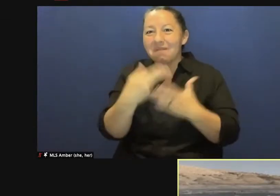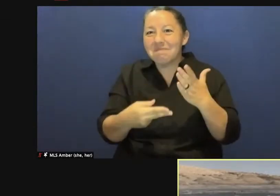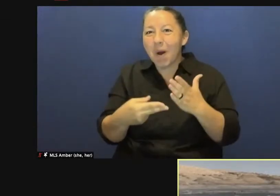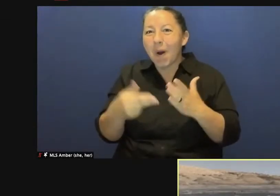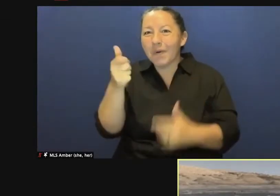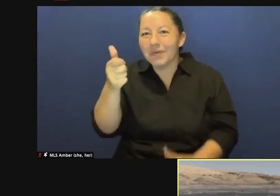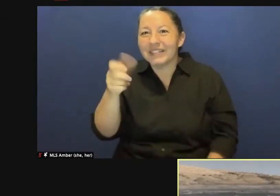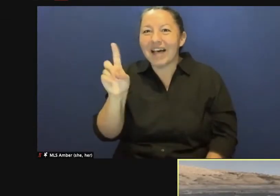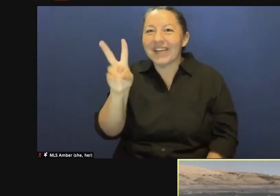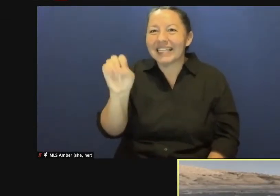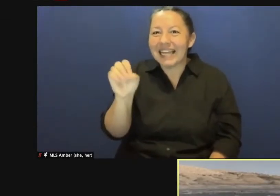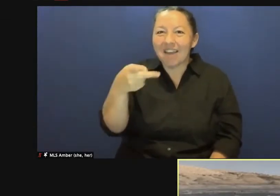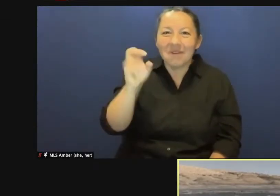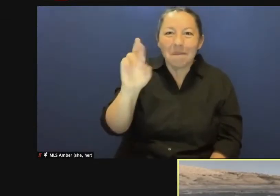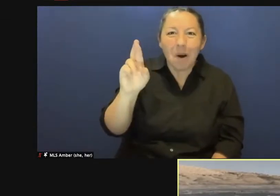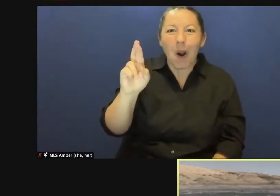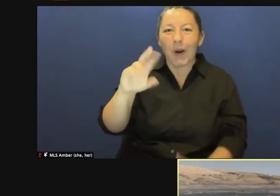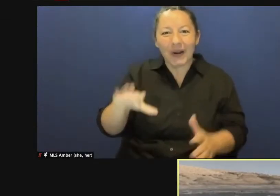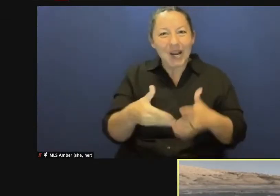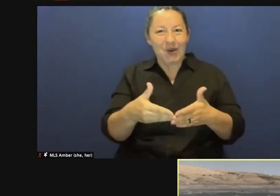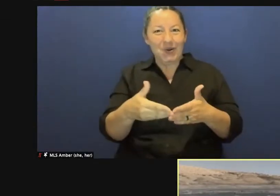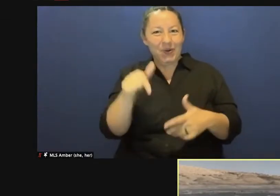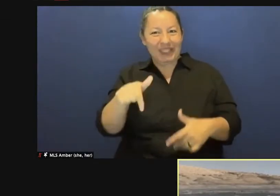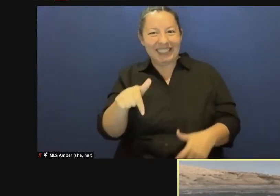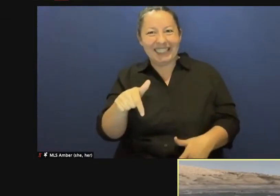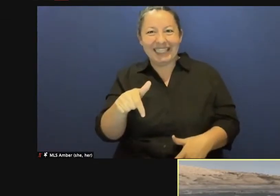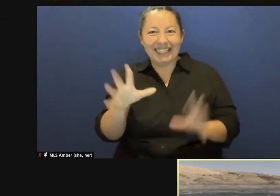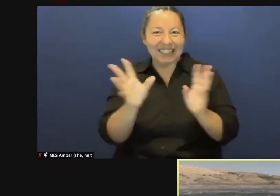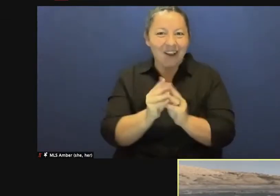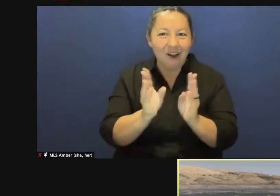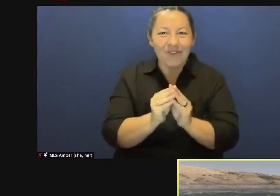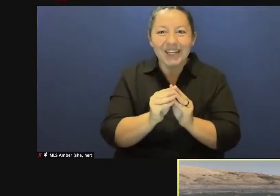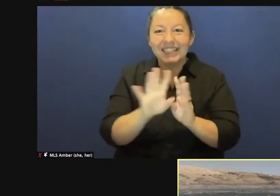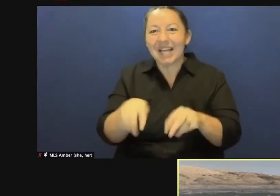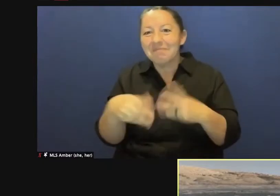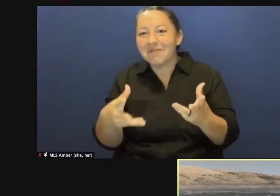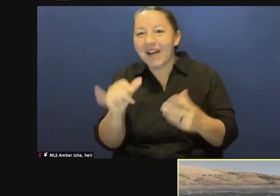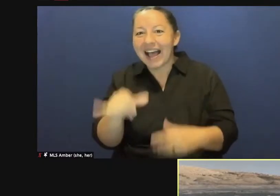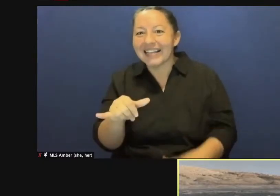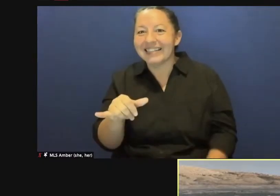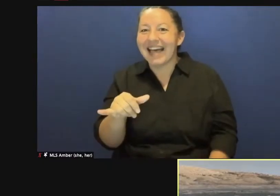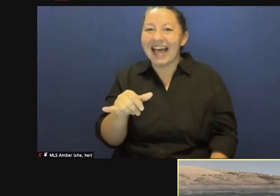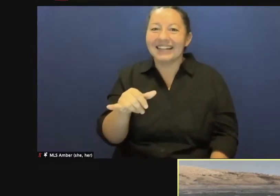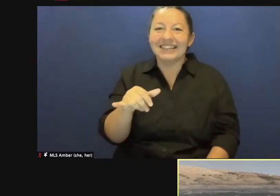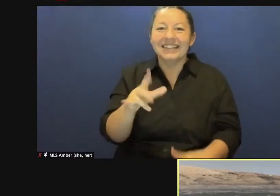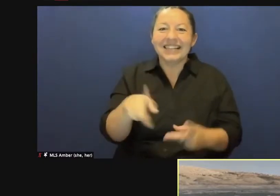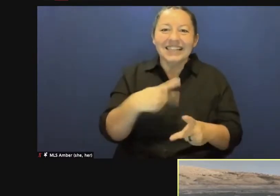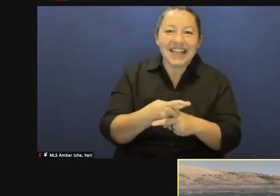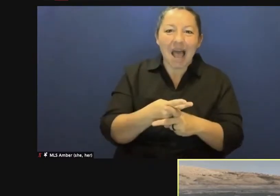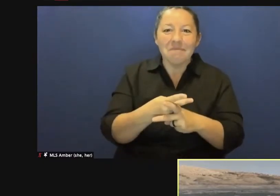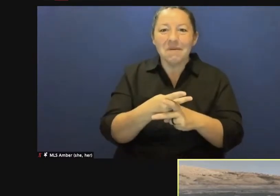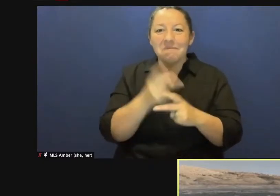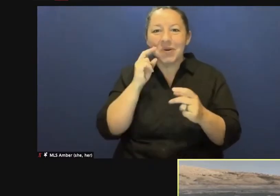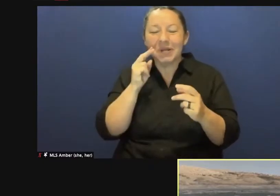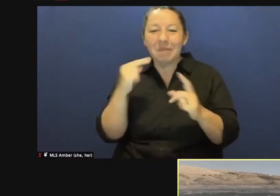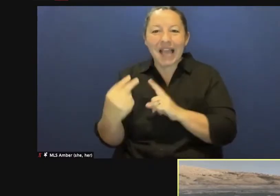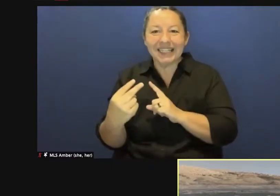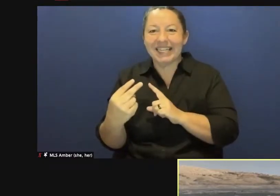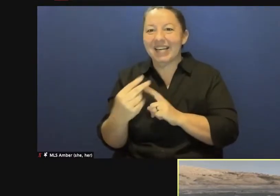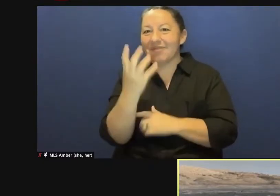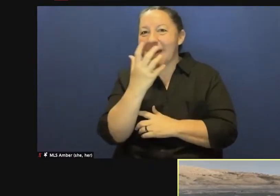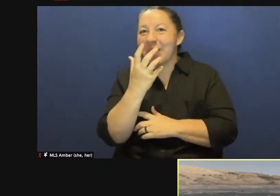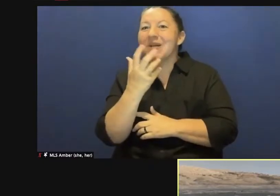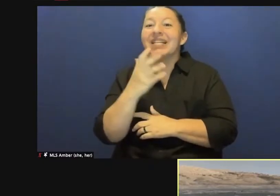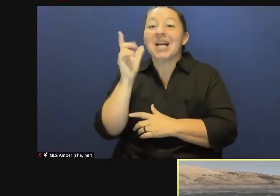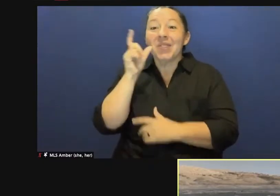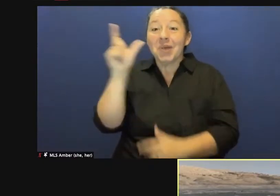and Dave Parker introduce this conference and provide that kind of a perspective. And the